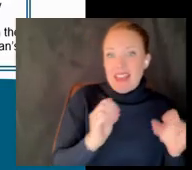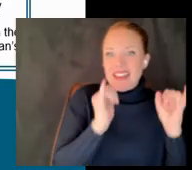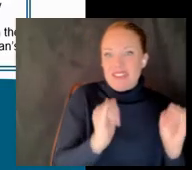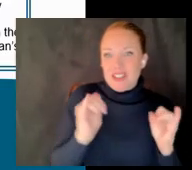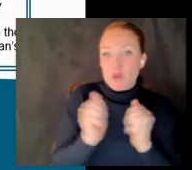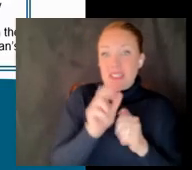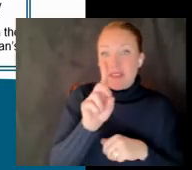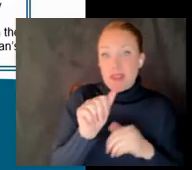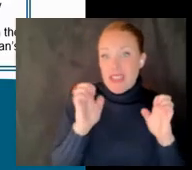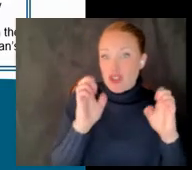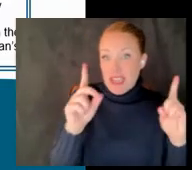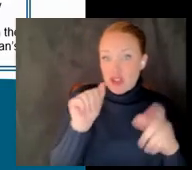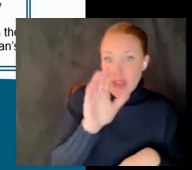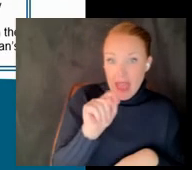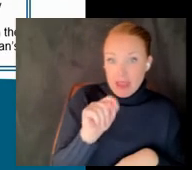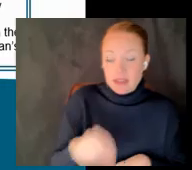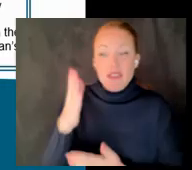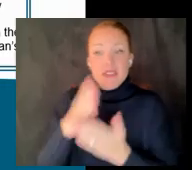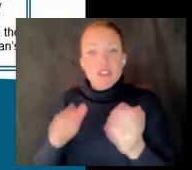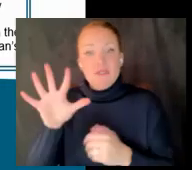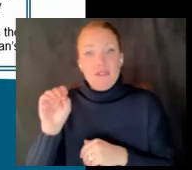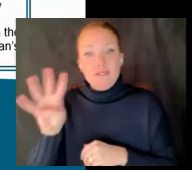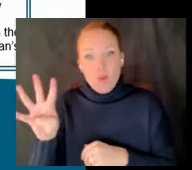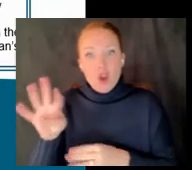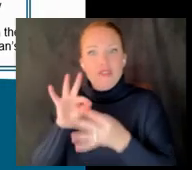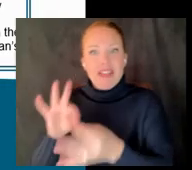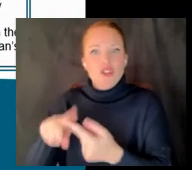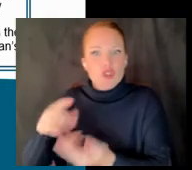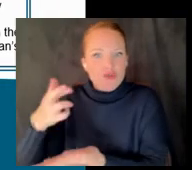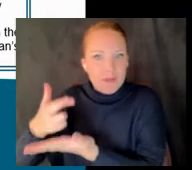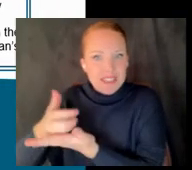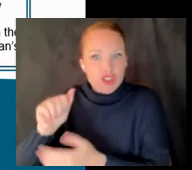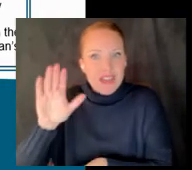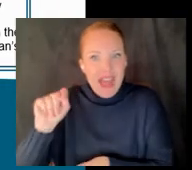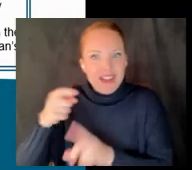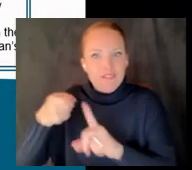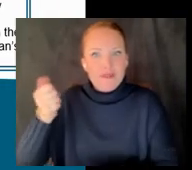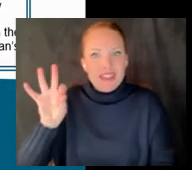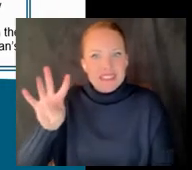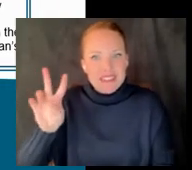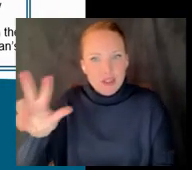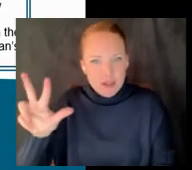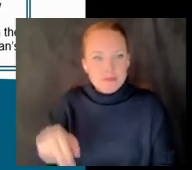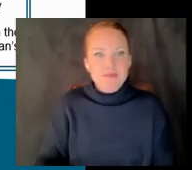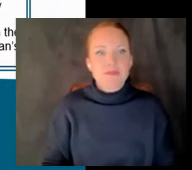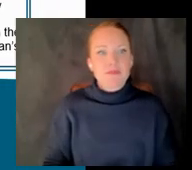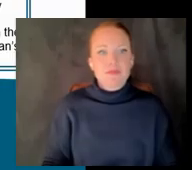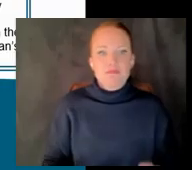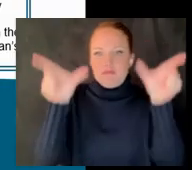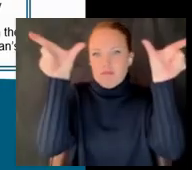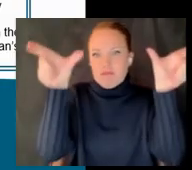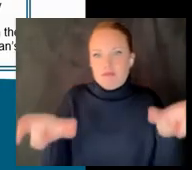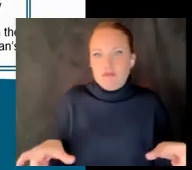Disabilities Education Act, and Section 504 of the Rehabilitation Act of 1973, and you can see it's broken out